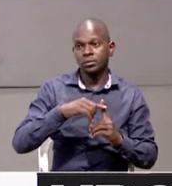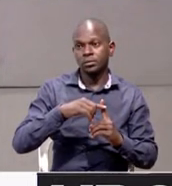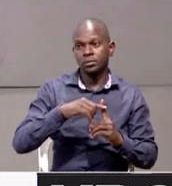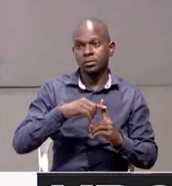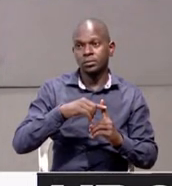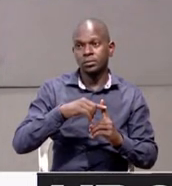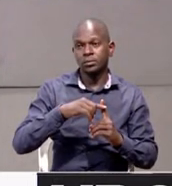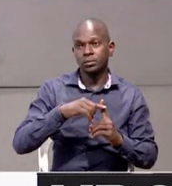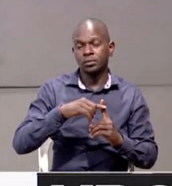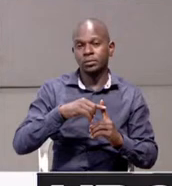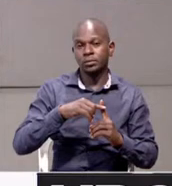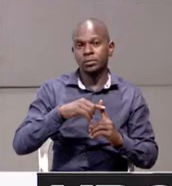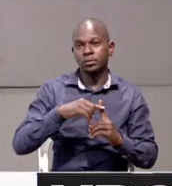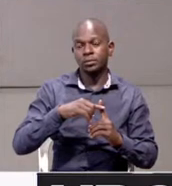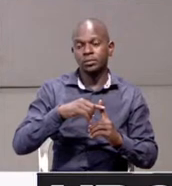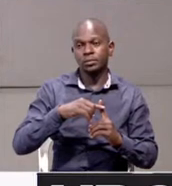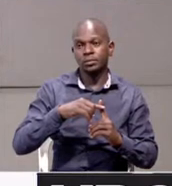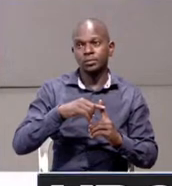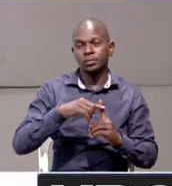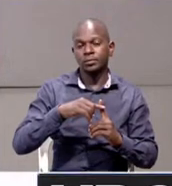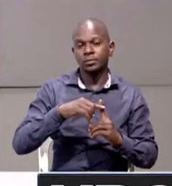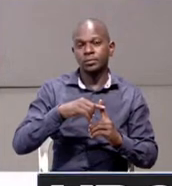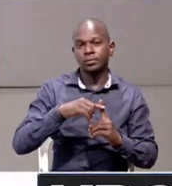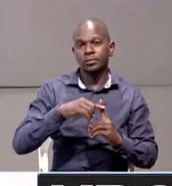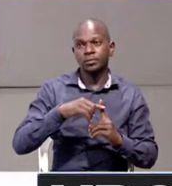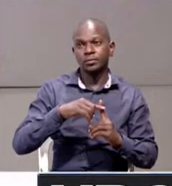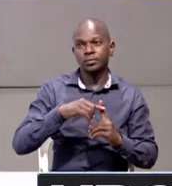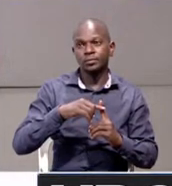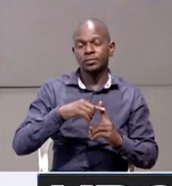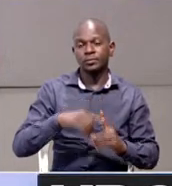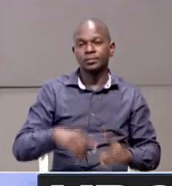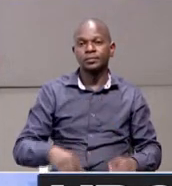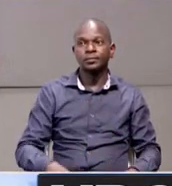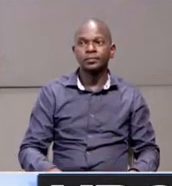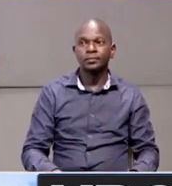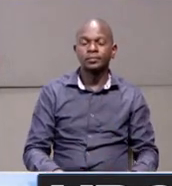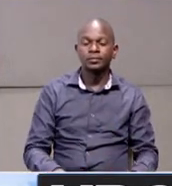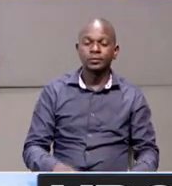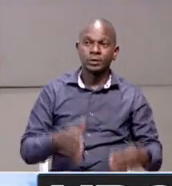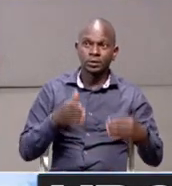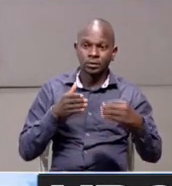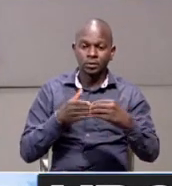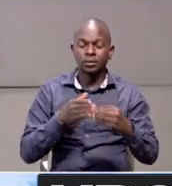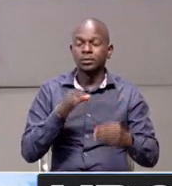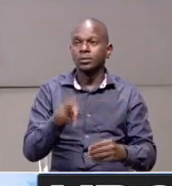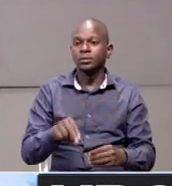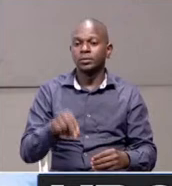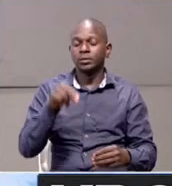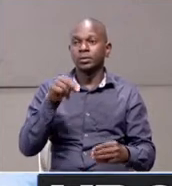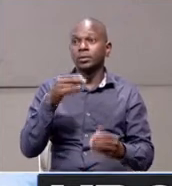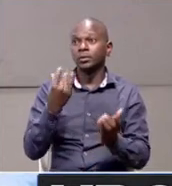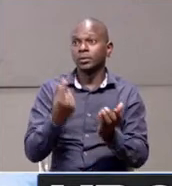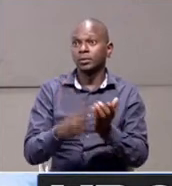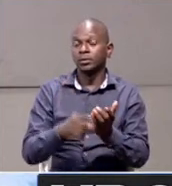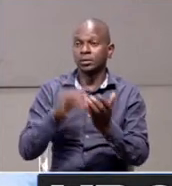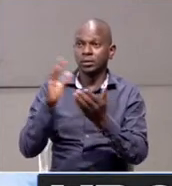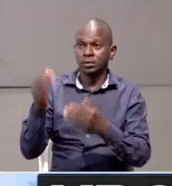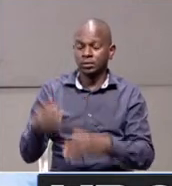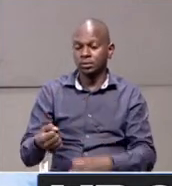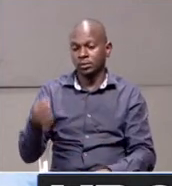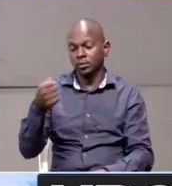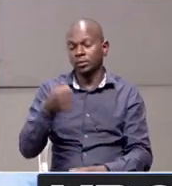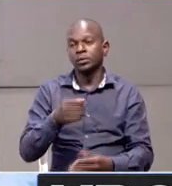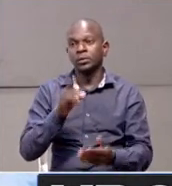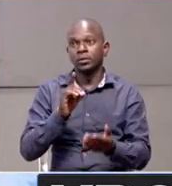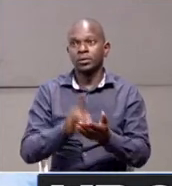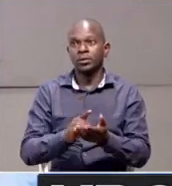his homeland. Leaders in Northern Uganda have welcomed the appointment of